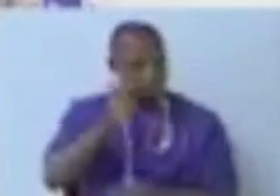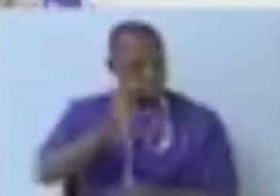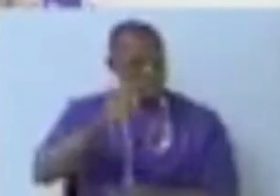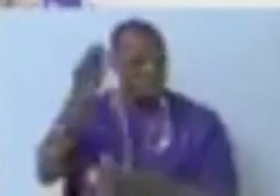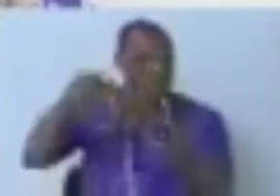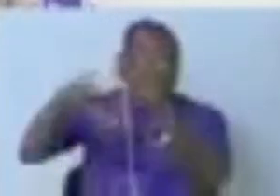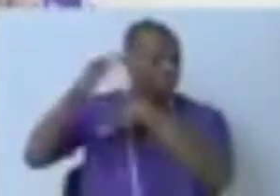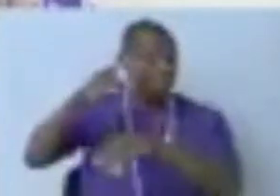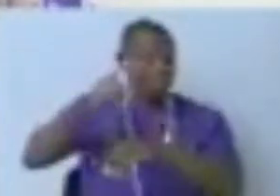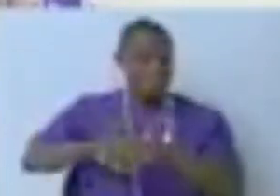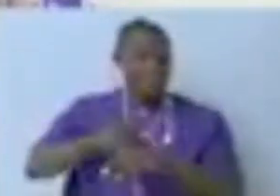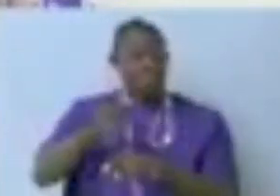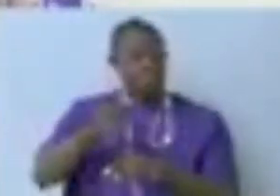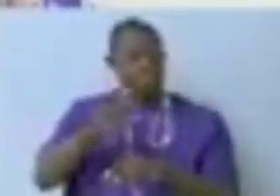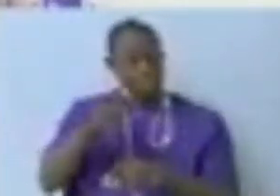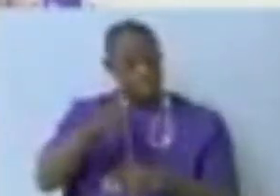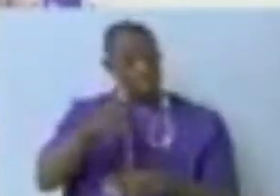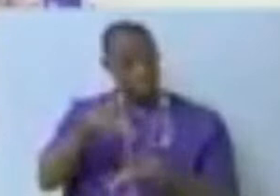time.